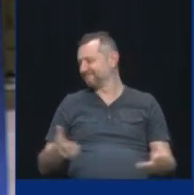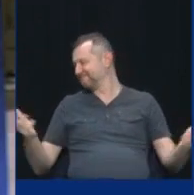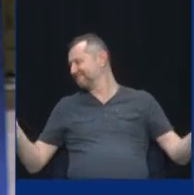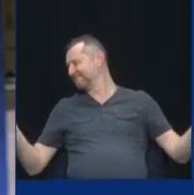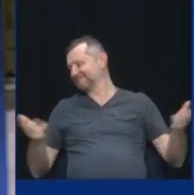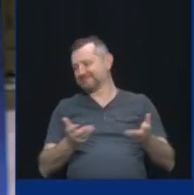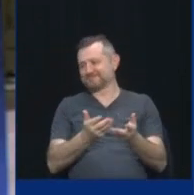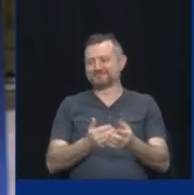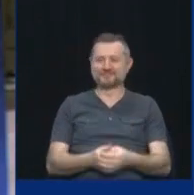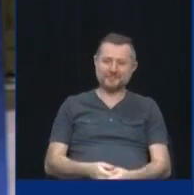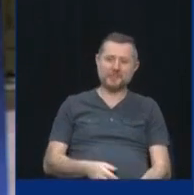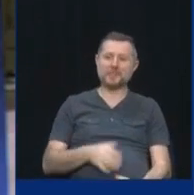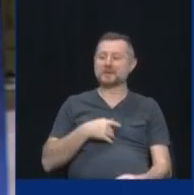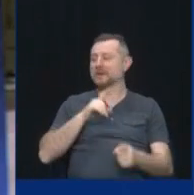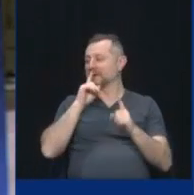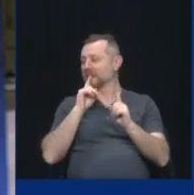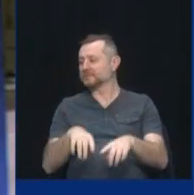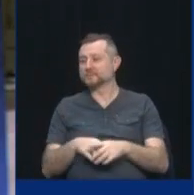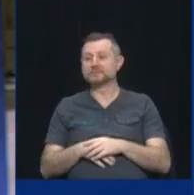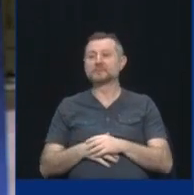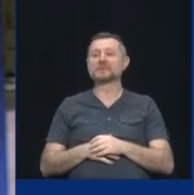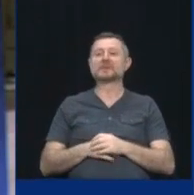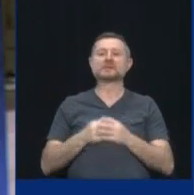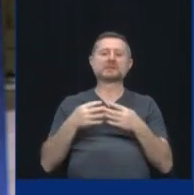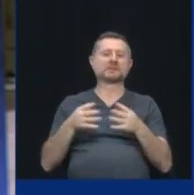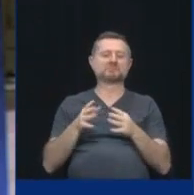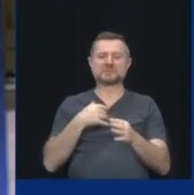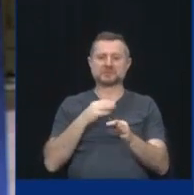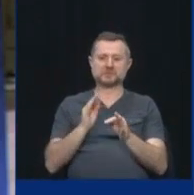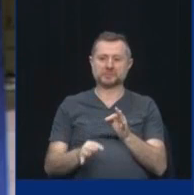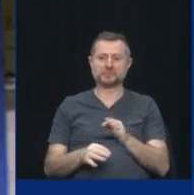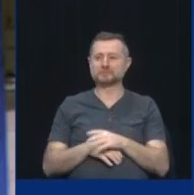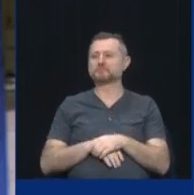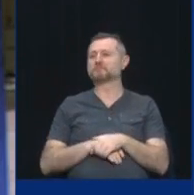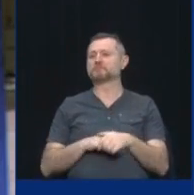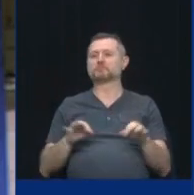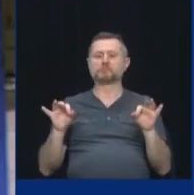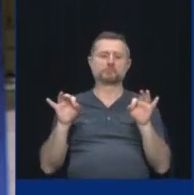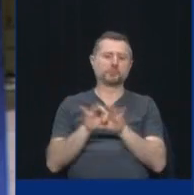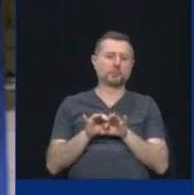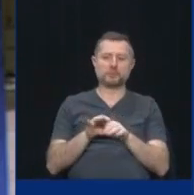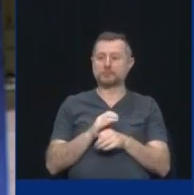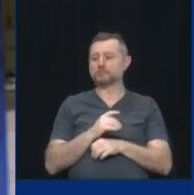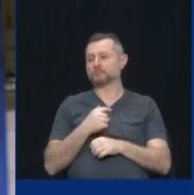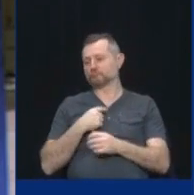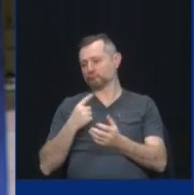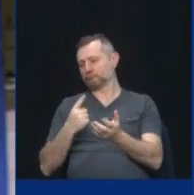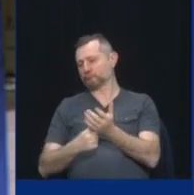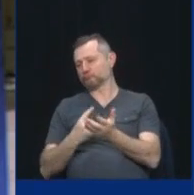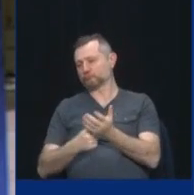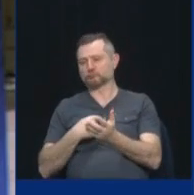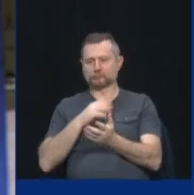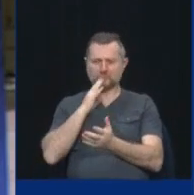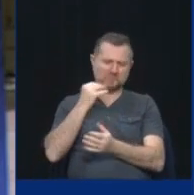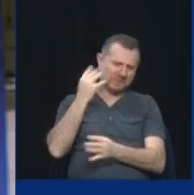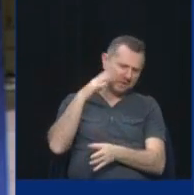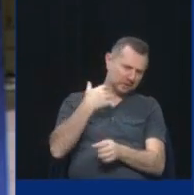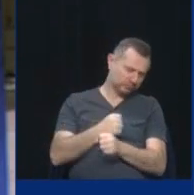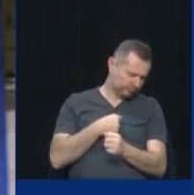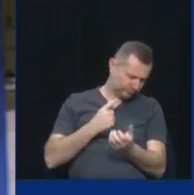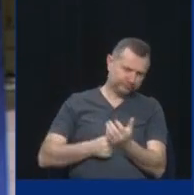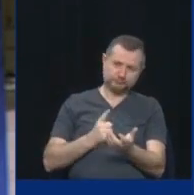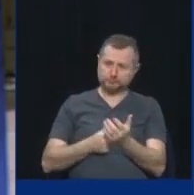Let me make it simple on Gateway. Gateway is very important. We've been talking about it for years. We